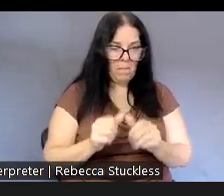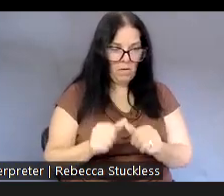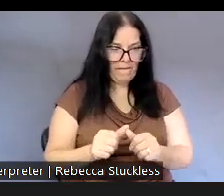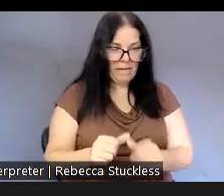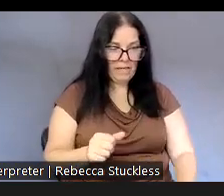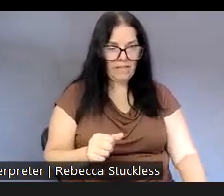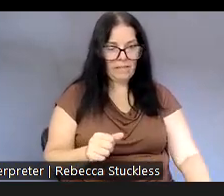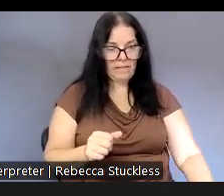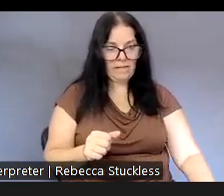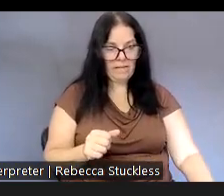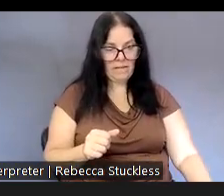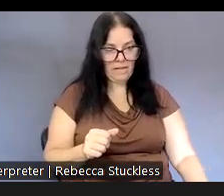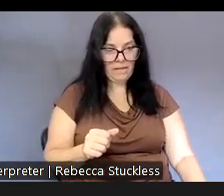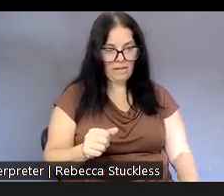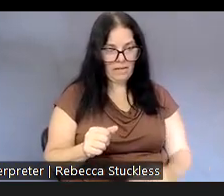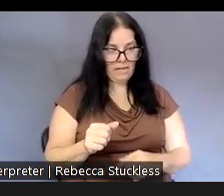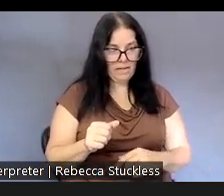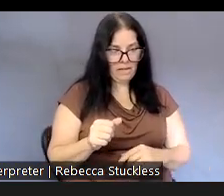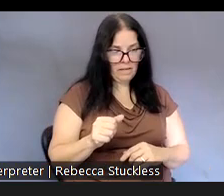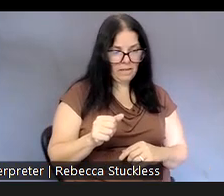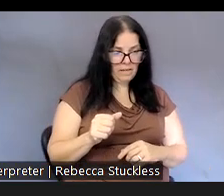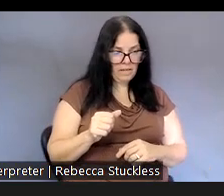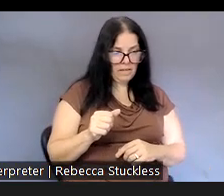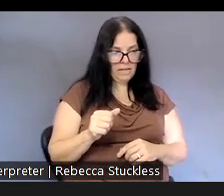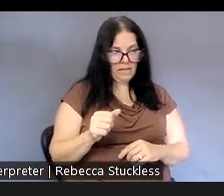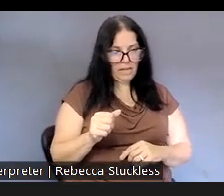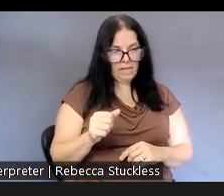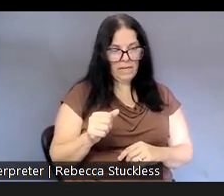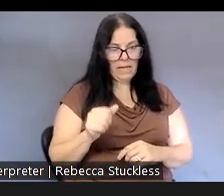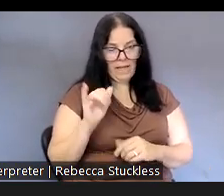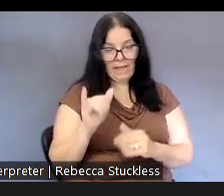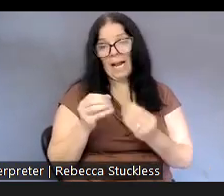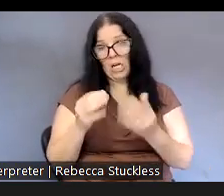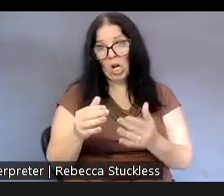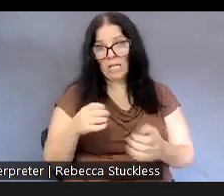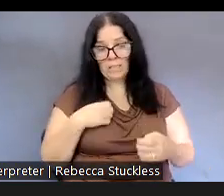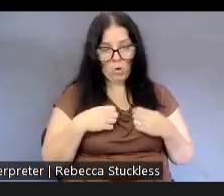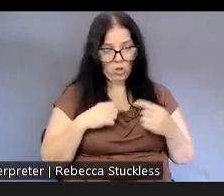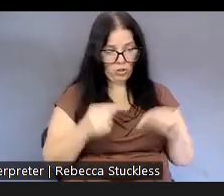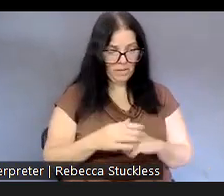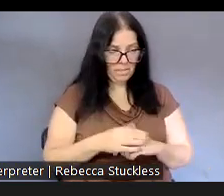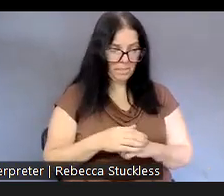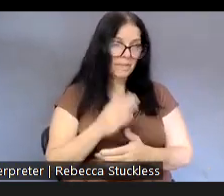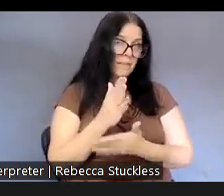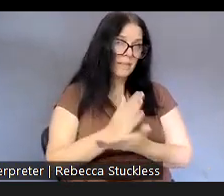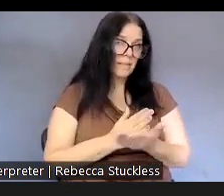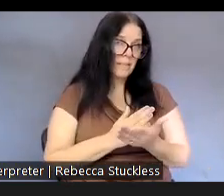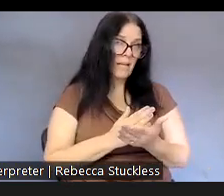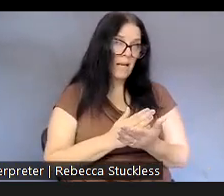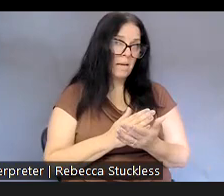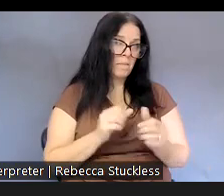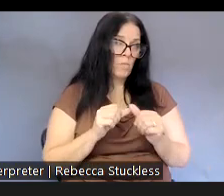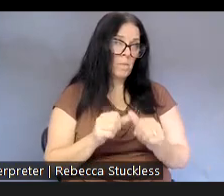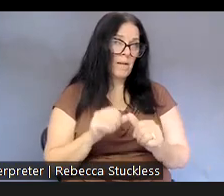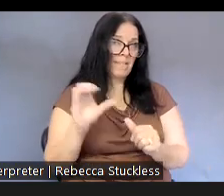automatic, they cause emotional distress. Now, some proponents of CBT call it the gold standard